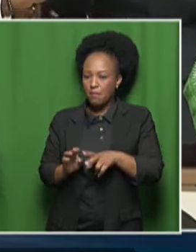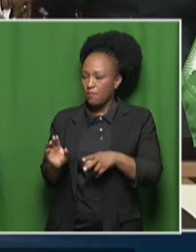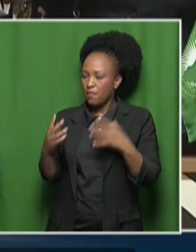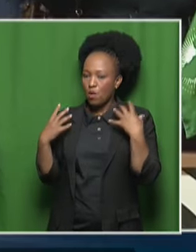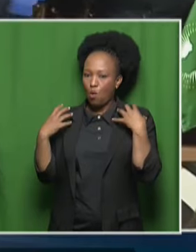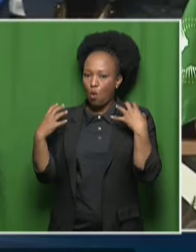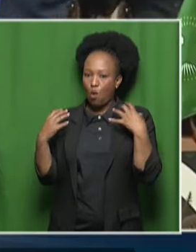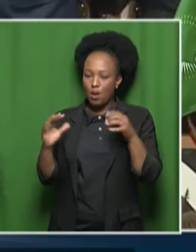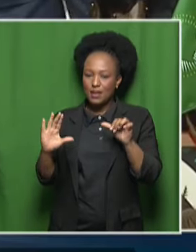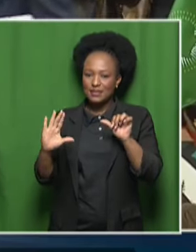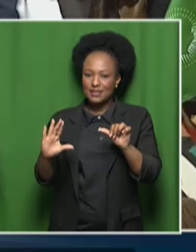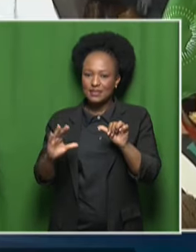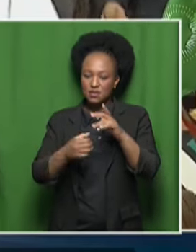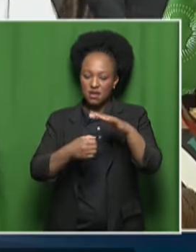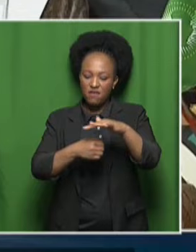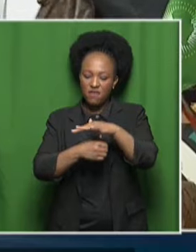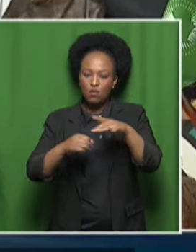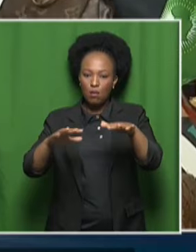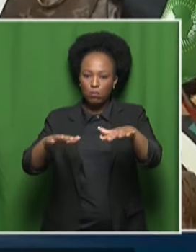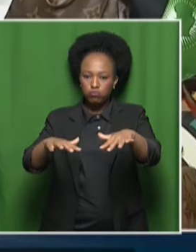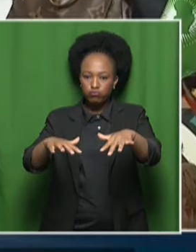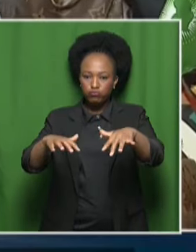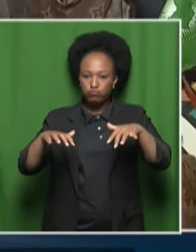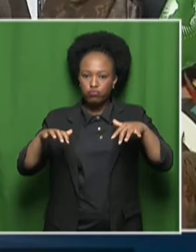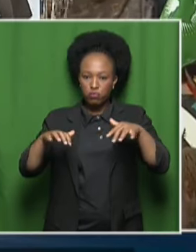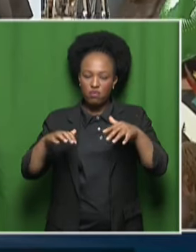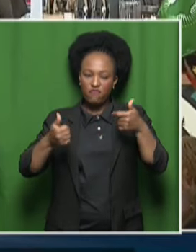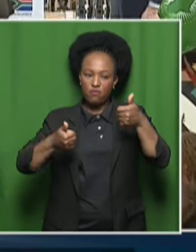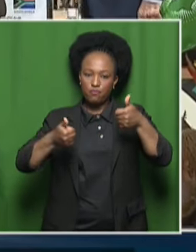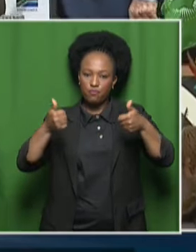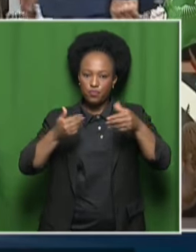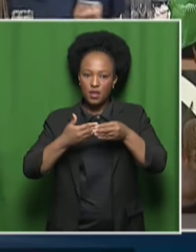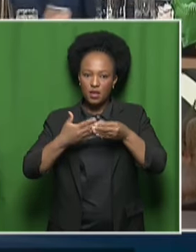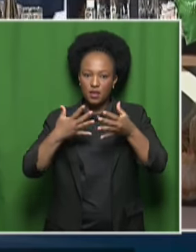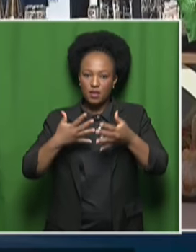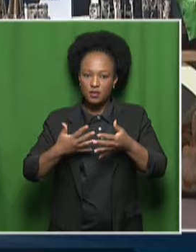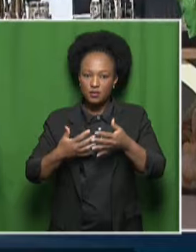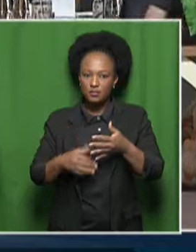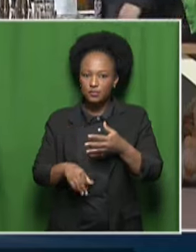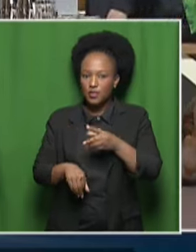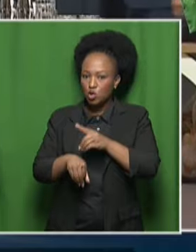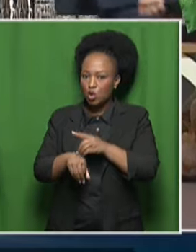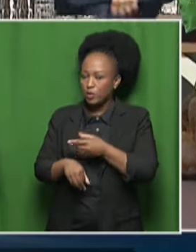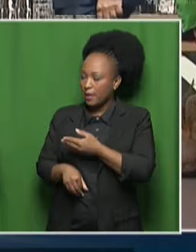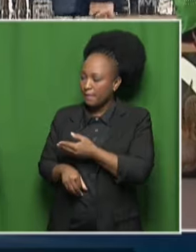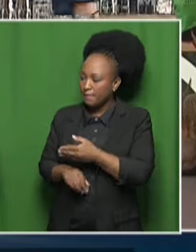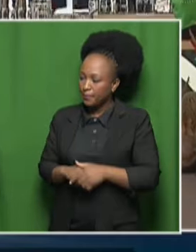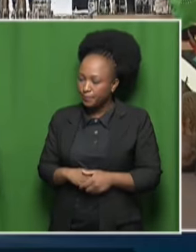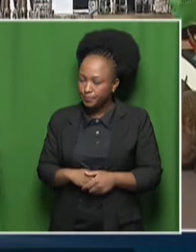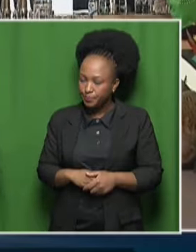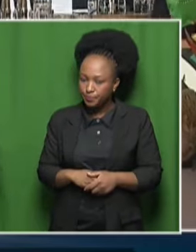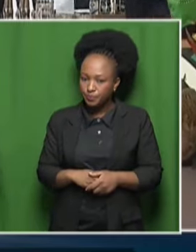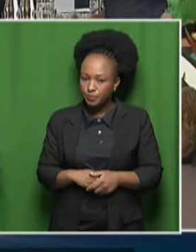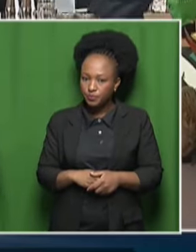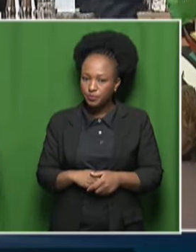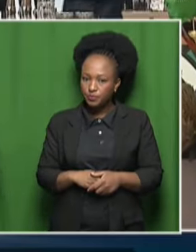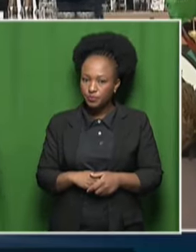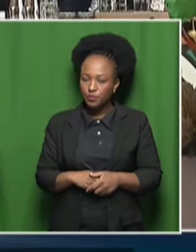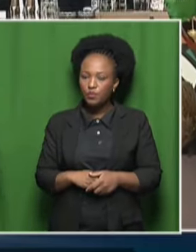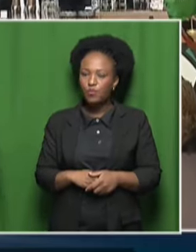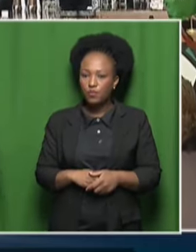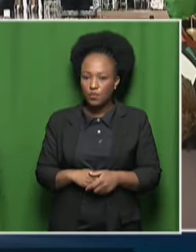6, which is the main venue for the plenary for the leaders. So as you come in, Dr. Ntwanti, that point that I'd like you